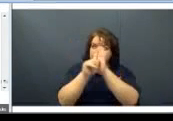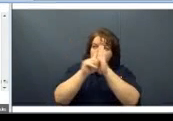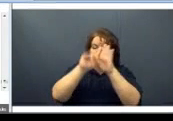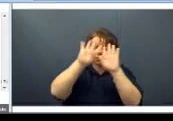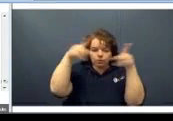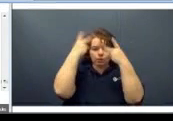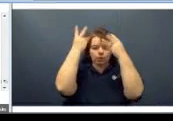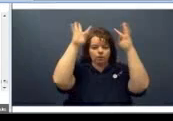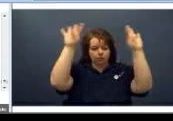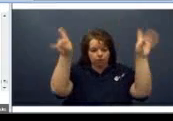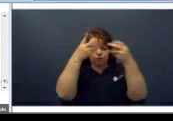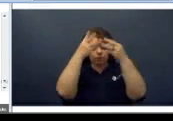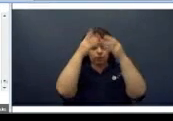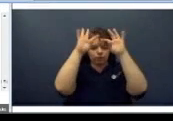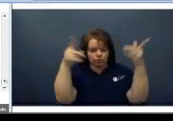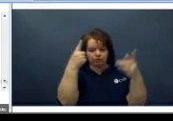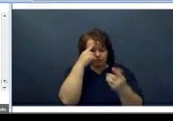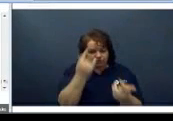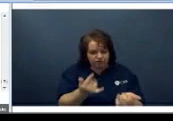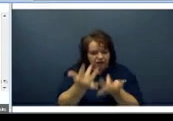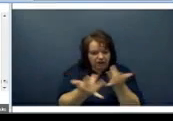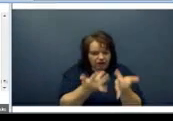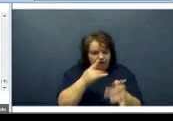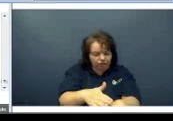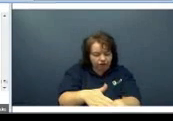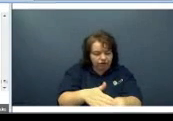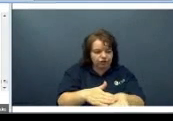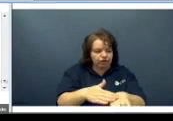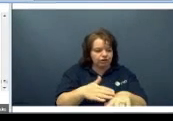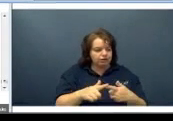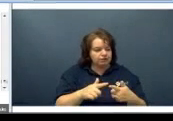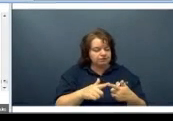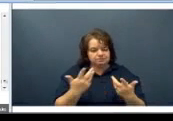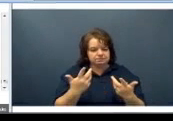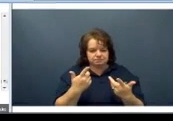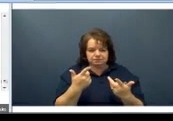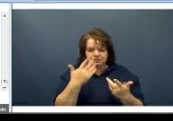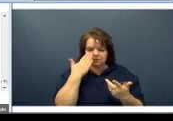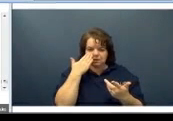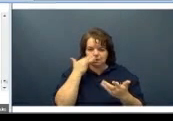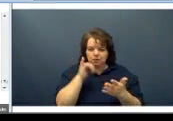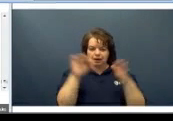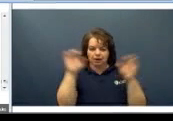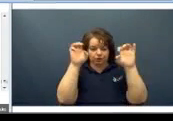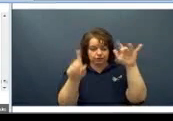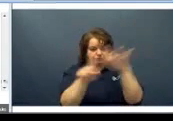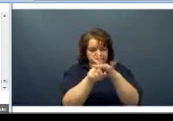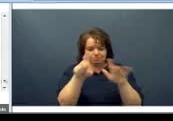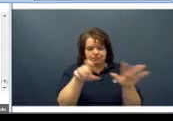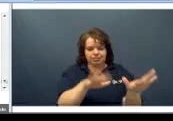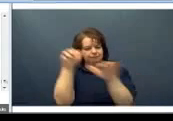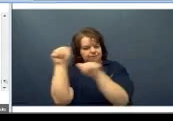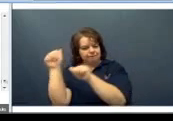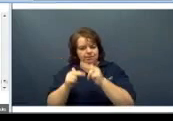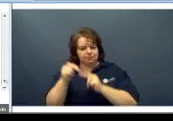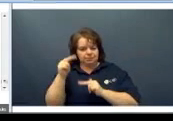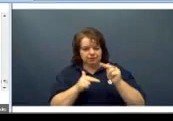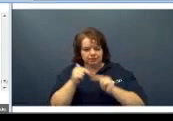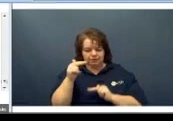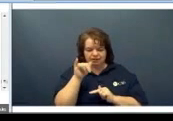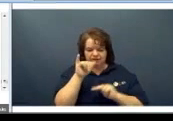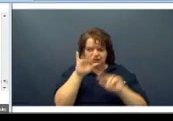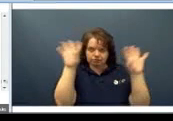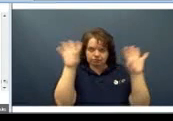buildings have fire codes, and they have strobe alarms for fire alerting systems, and you know you have